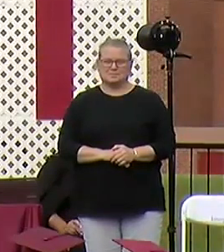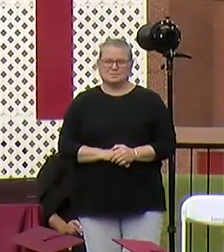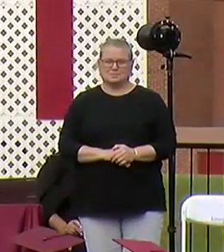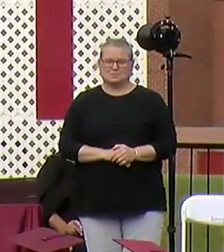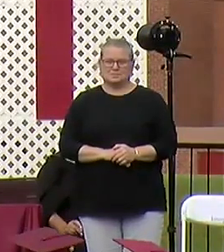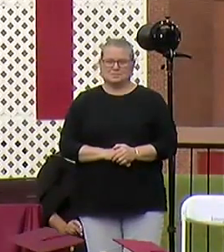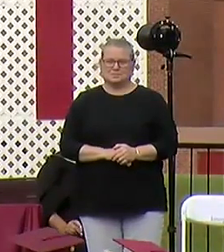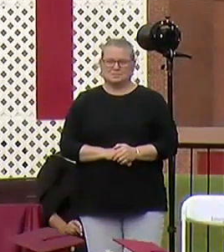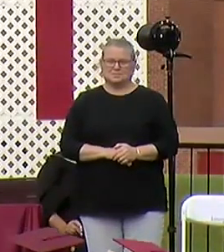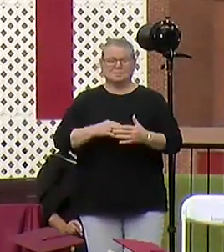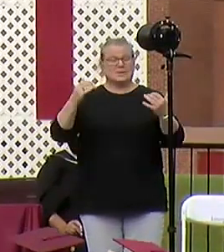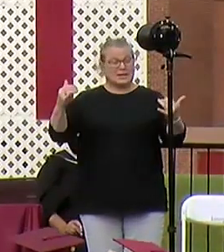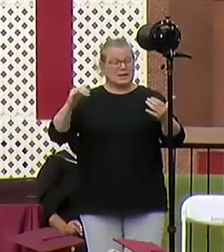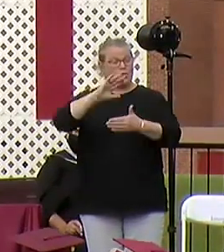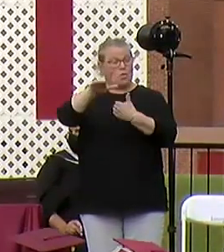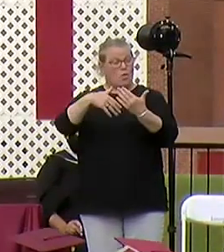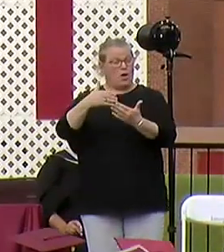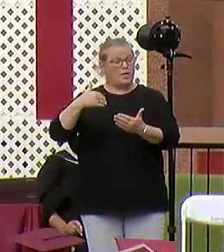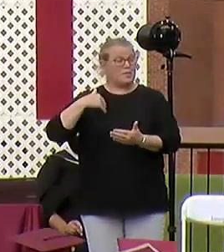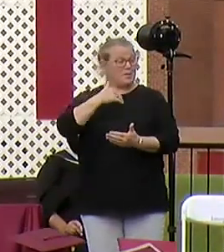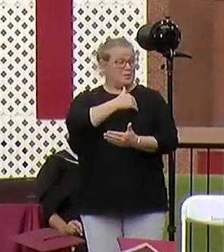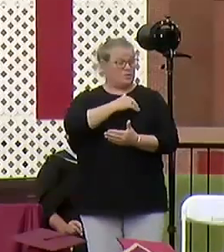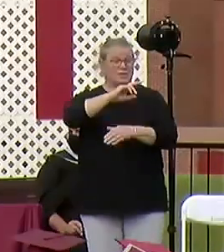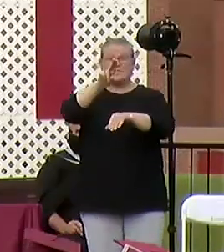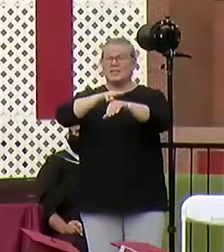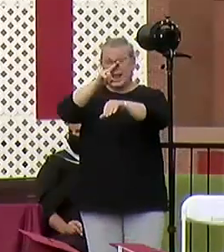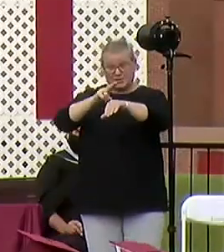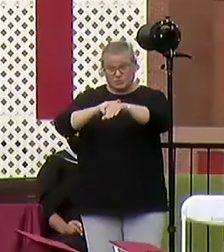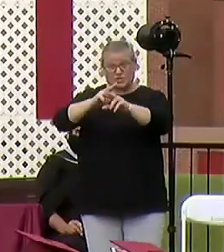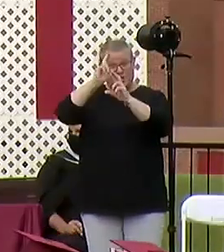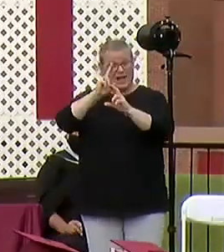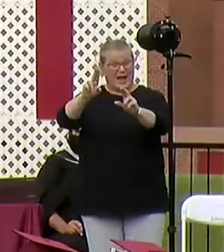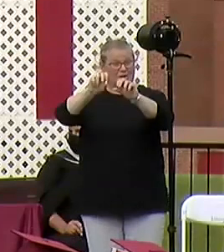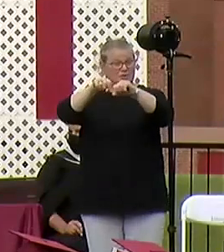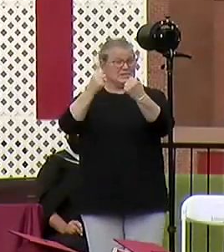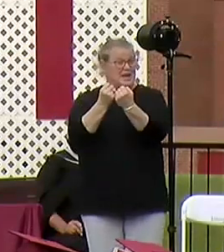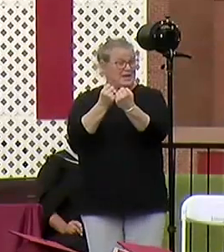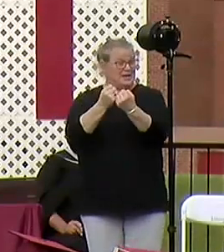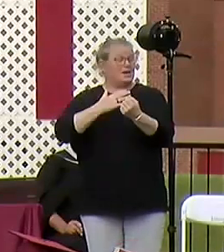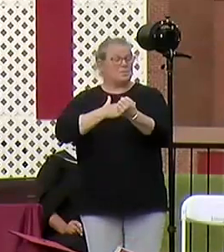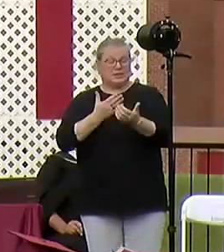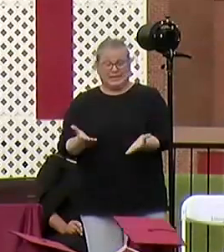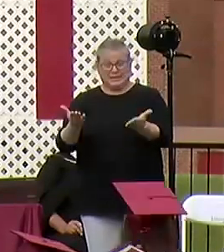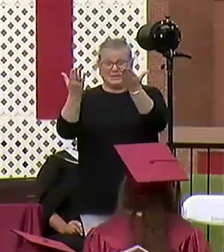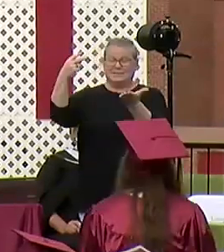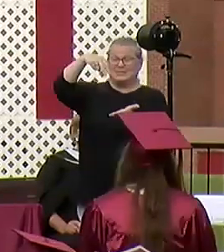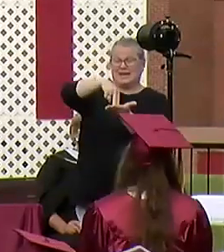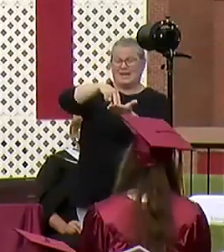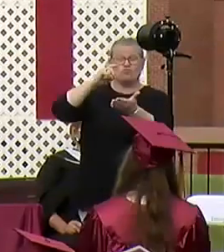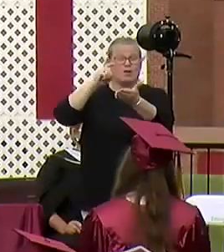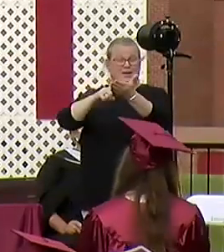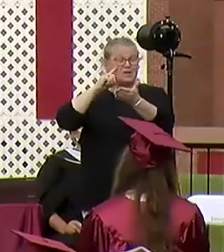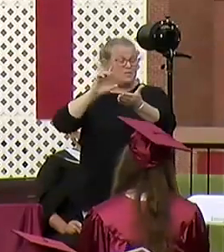And now, would all the members of the National Honor Society please stand to be recognized for their